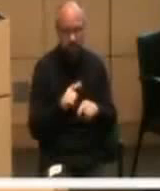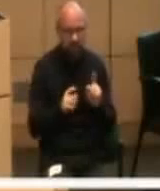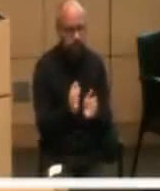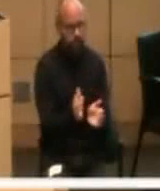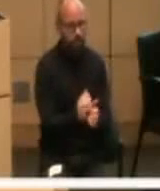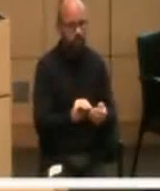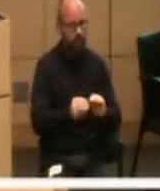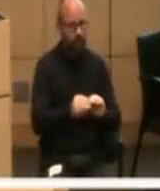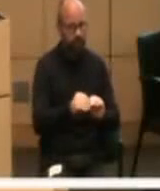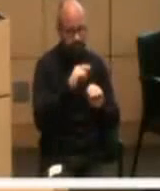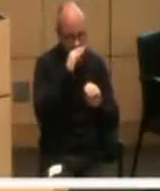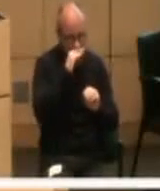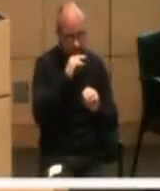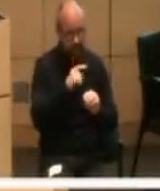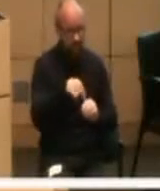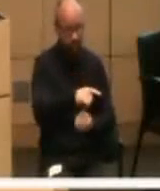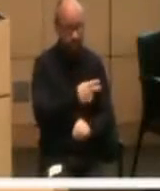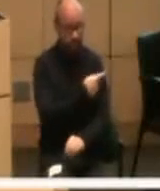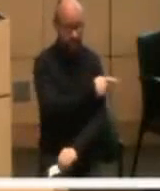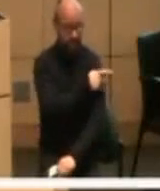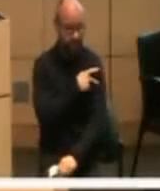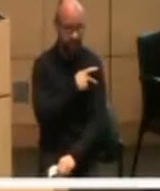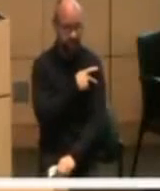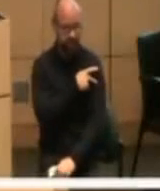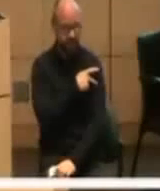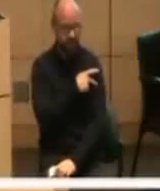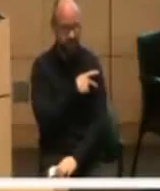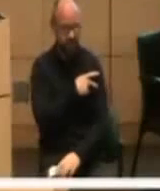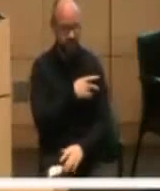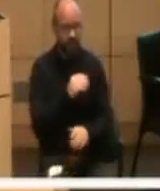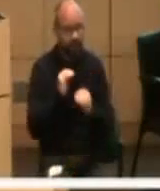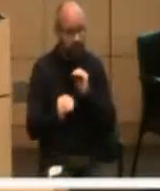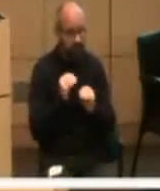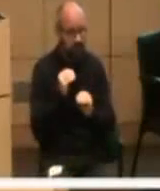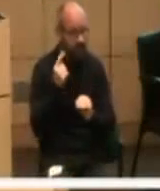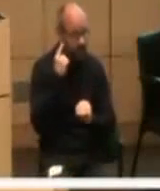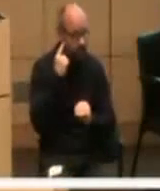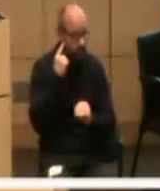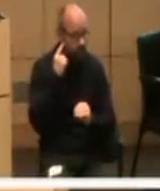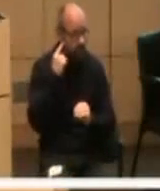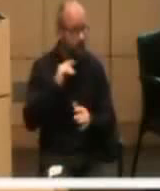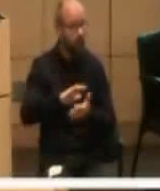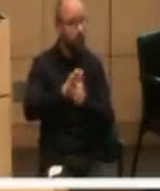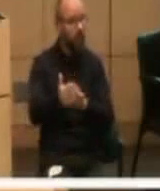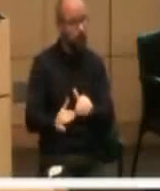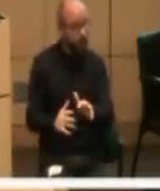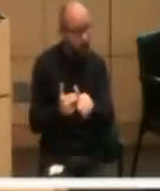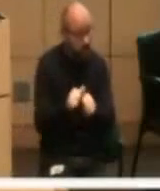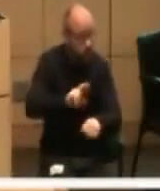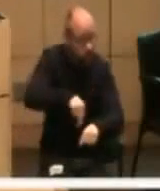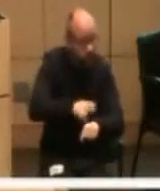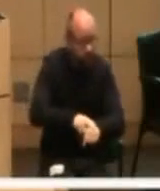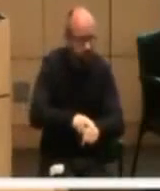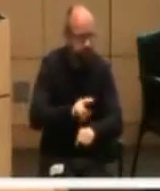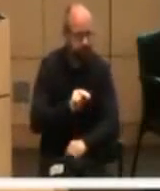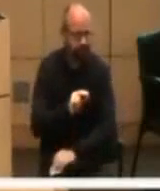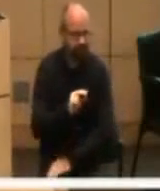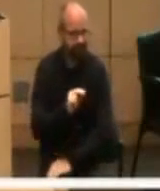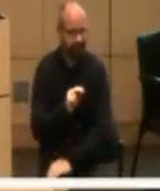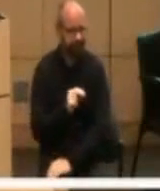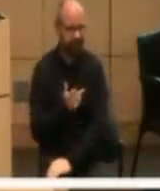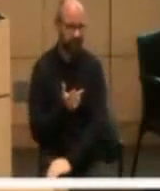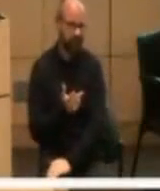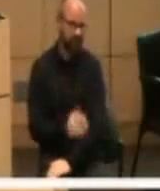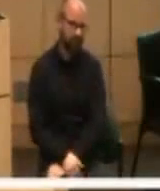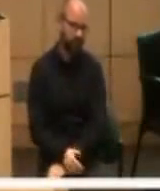even with those patients is that their repaired ear didn't come up to normal. And so we don't know yet.